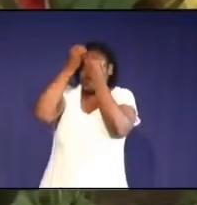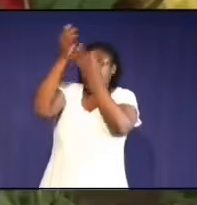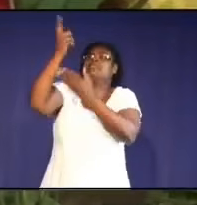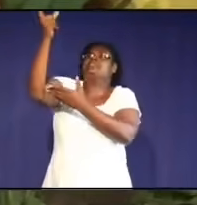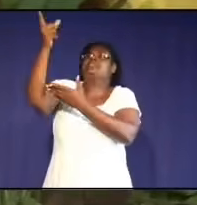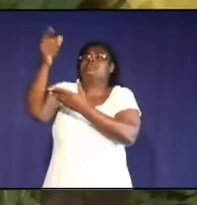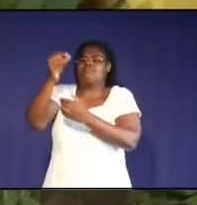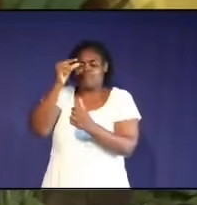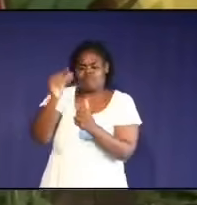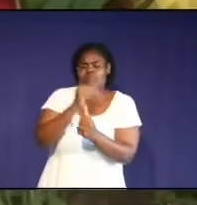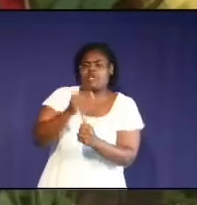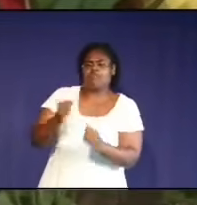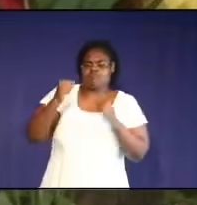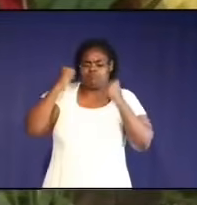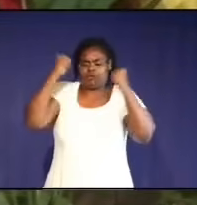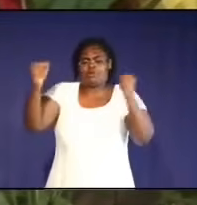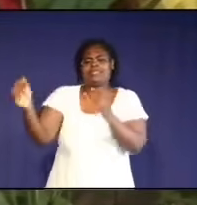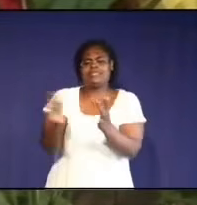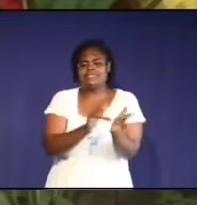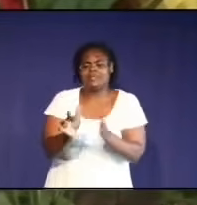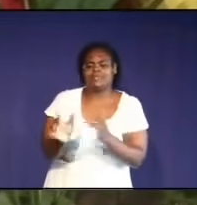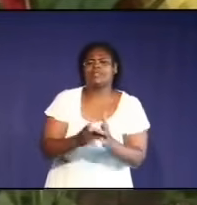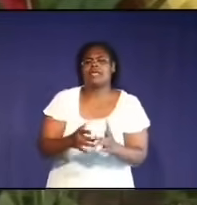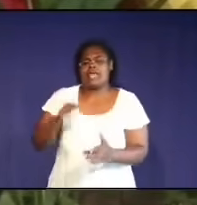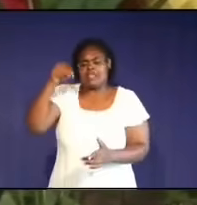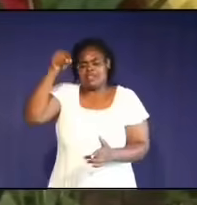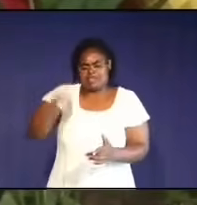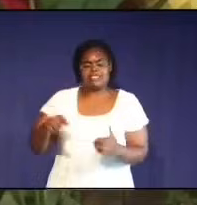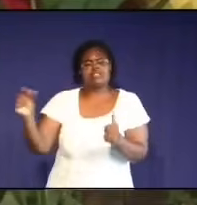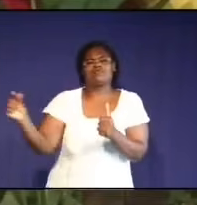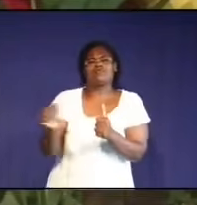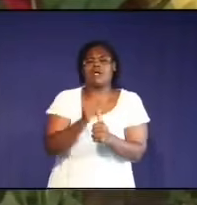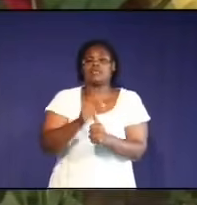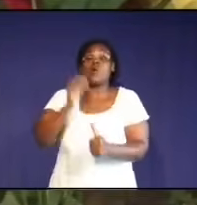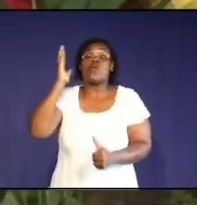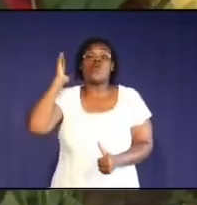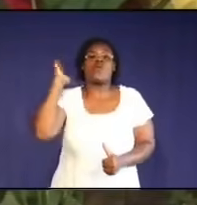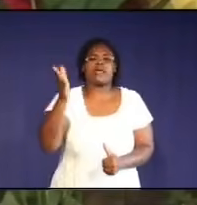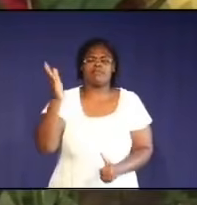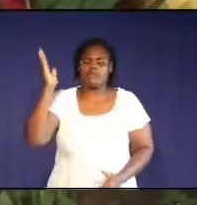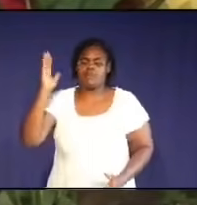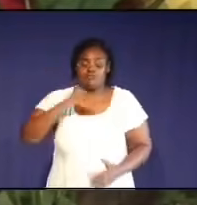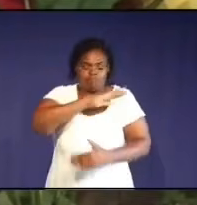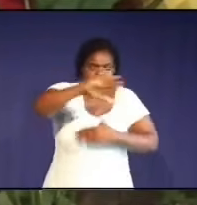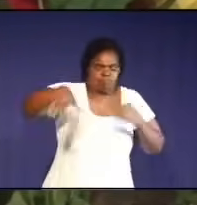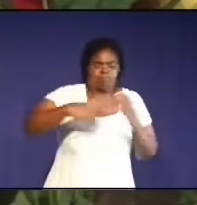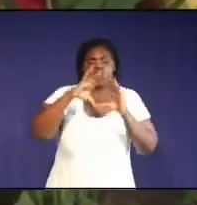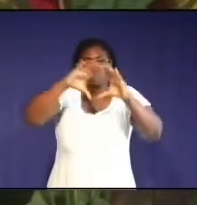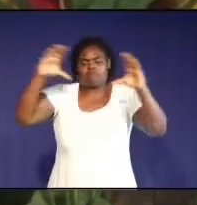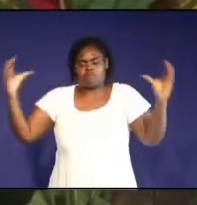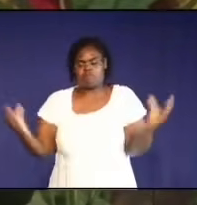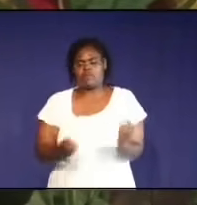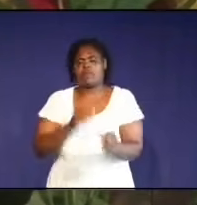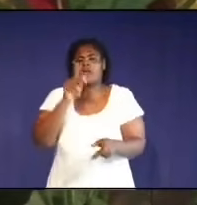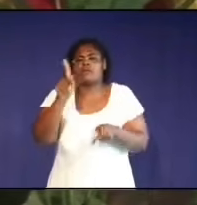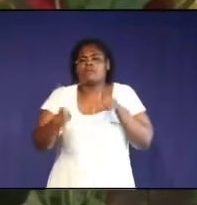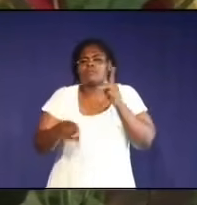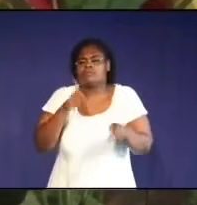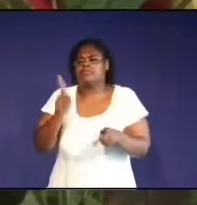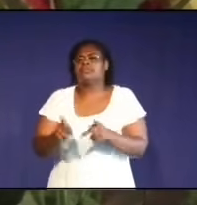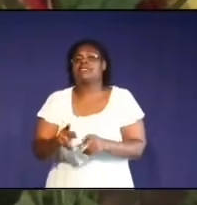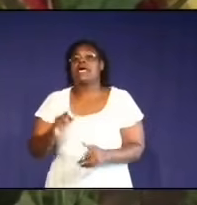of strength in Jesus Christ, this gospel shall be preached to all the world as a witness,